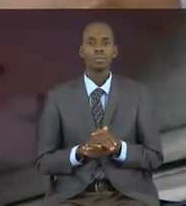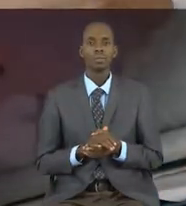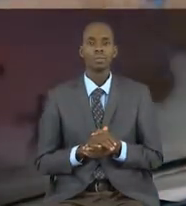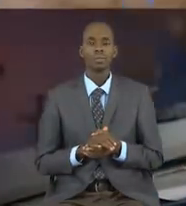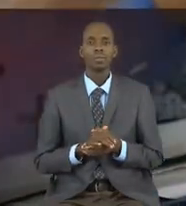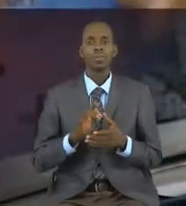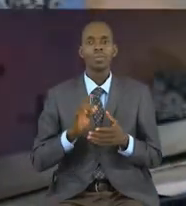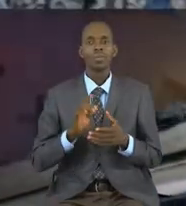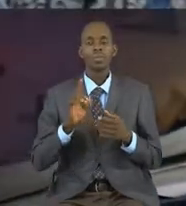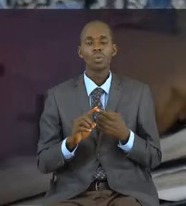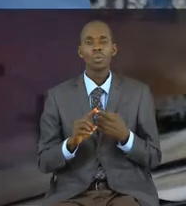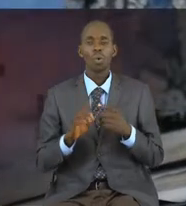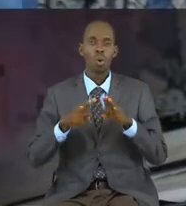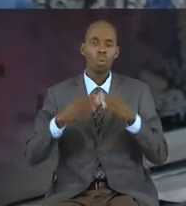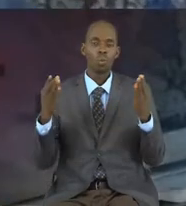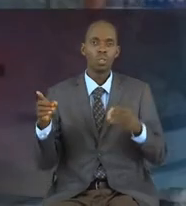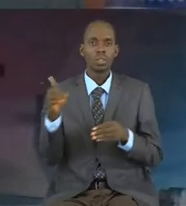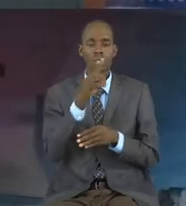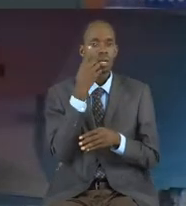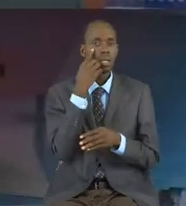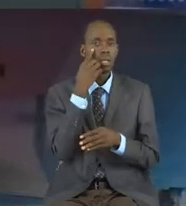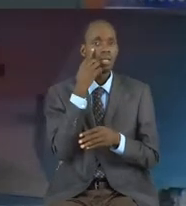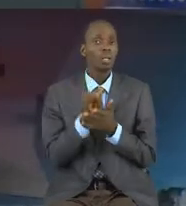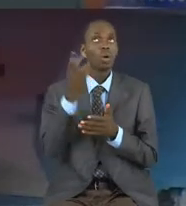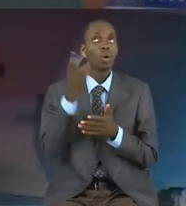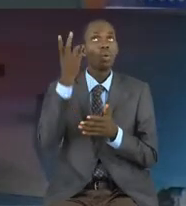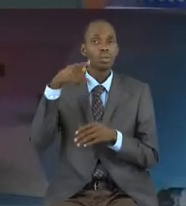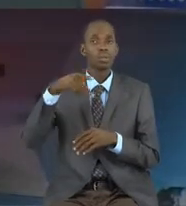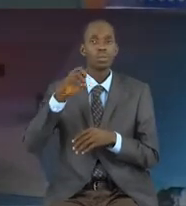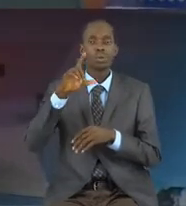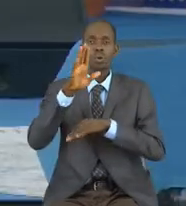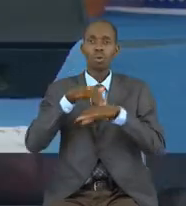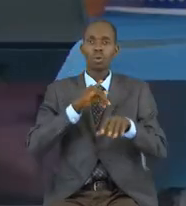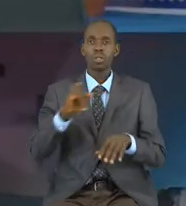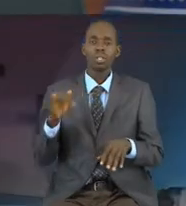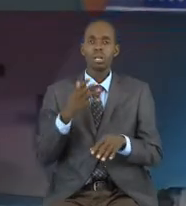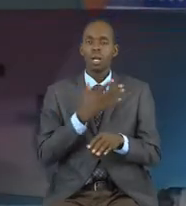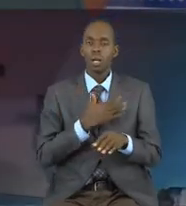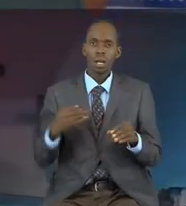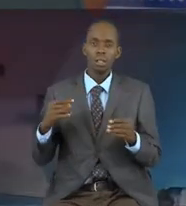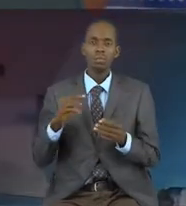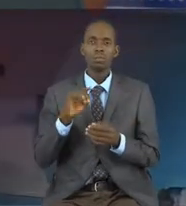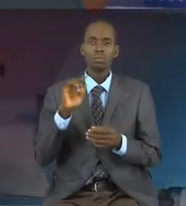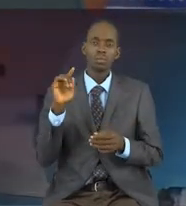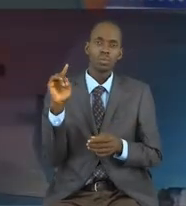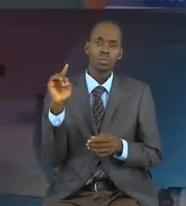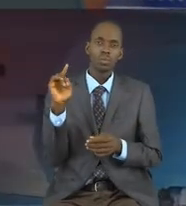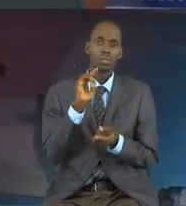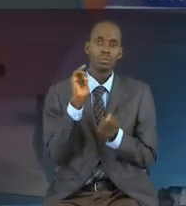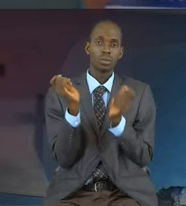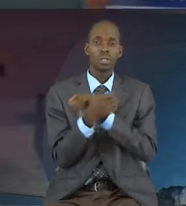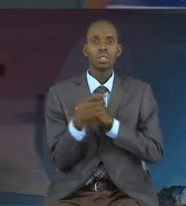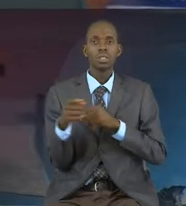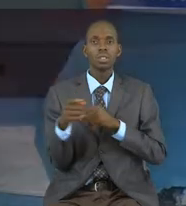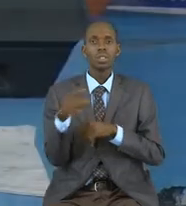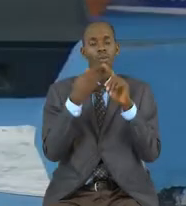open their eyes, that was his calling, and to turn them from darkness to light, and